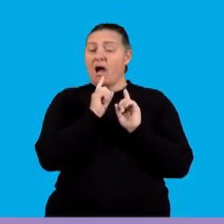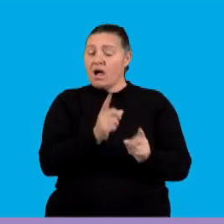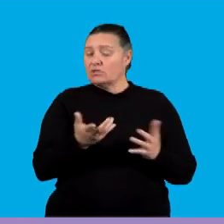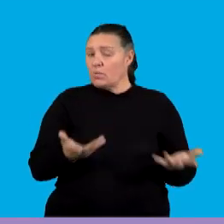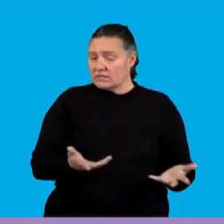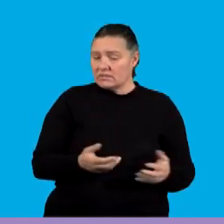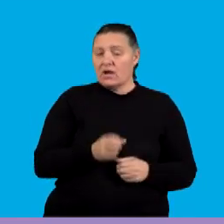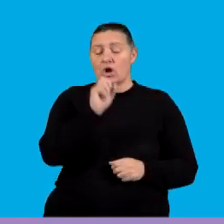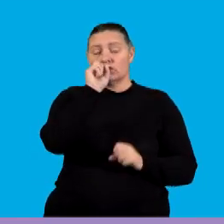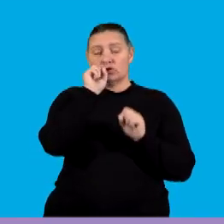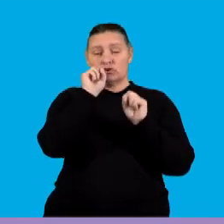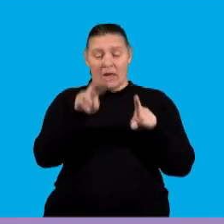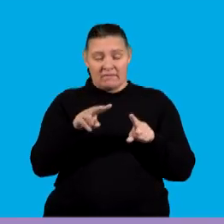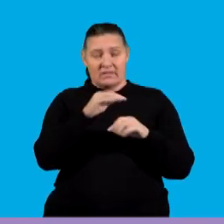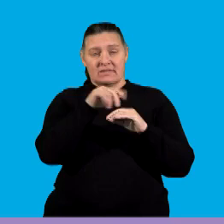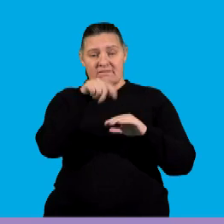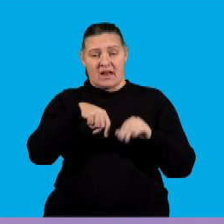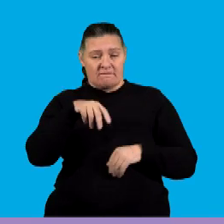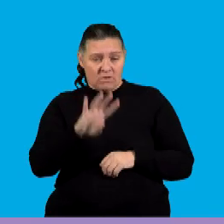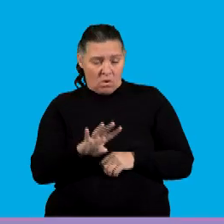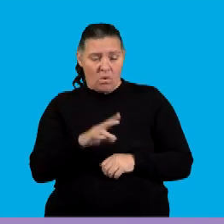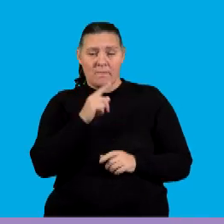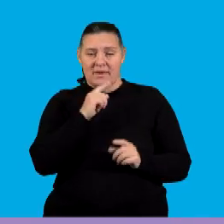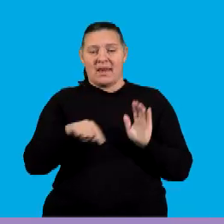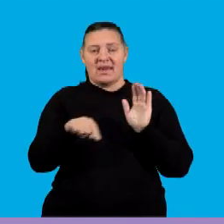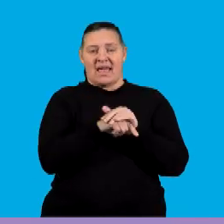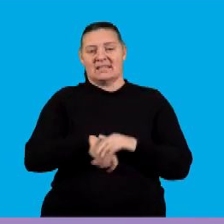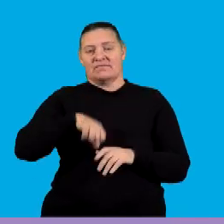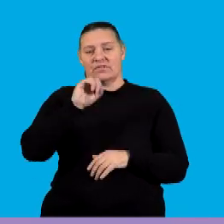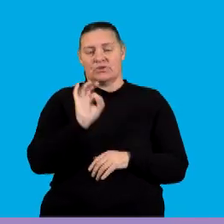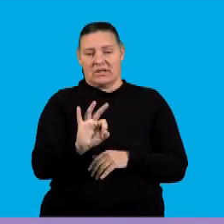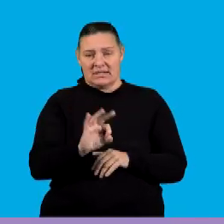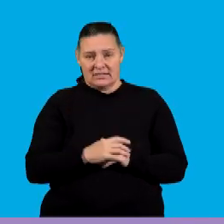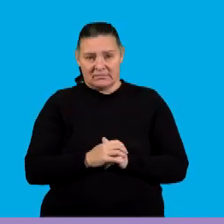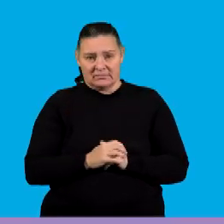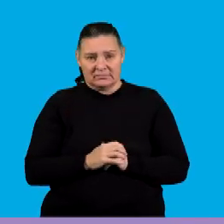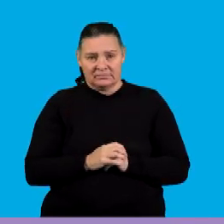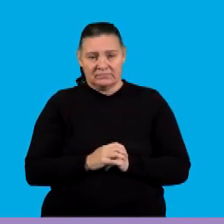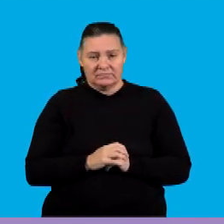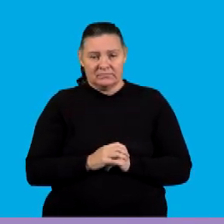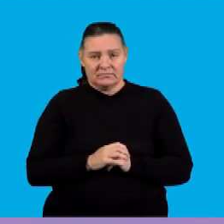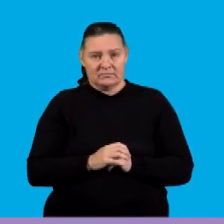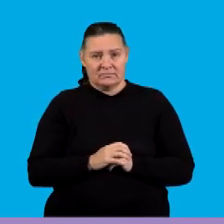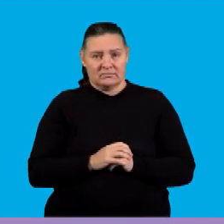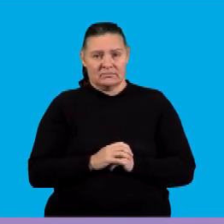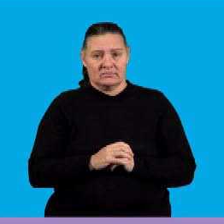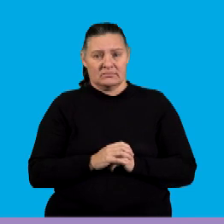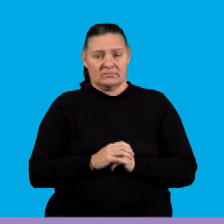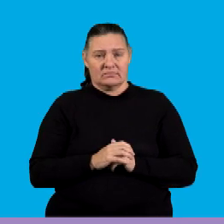answer. And if we look at 12 divided by 4, that is a 3. So our gradient here is